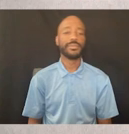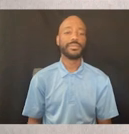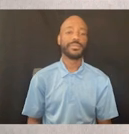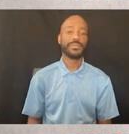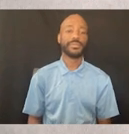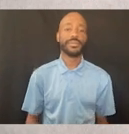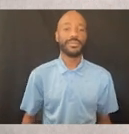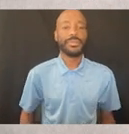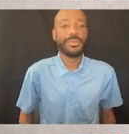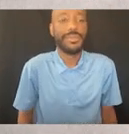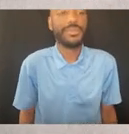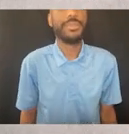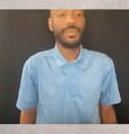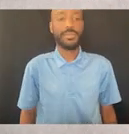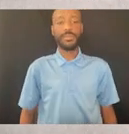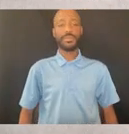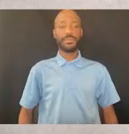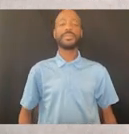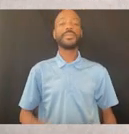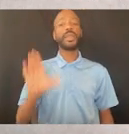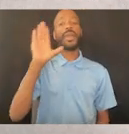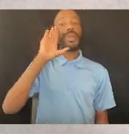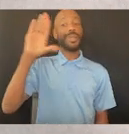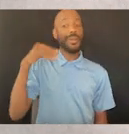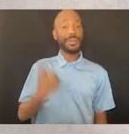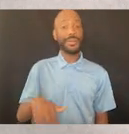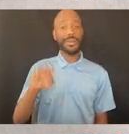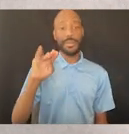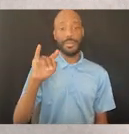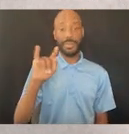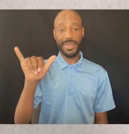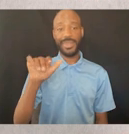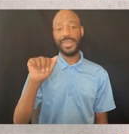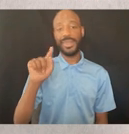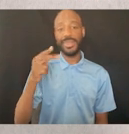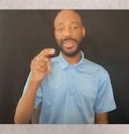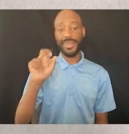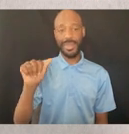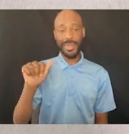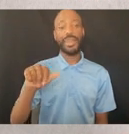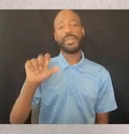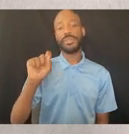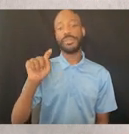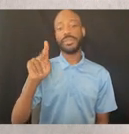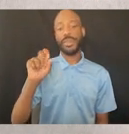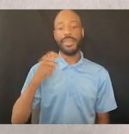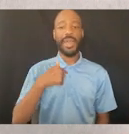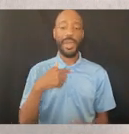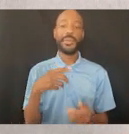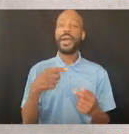Hello. Hi. I'm Misty Athena Stokes, and I'm a mixed media artist from Luton,